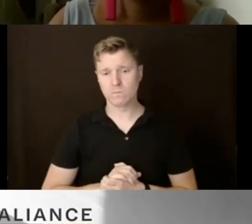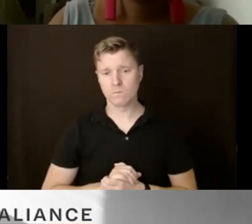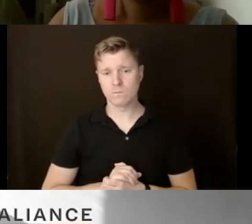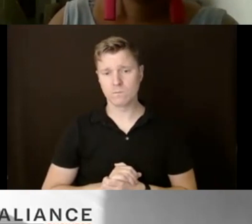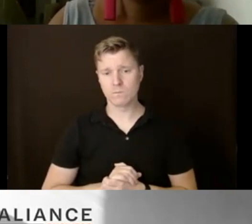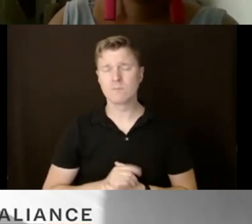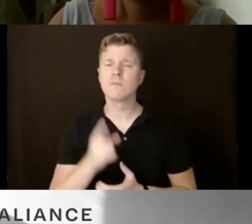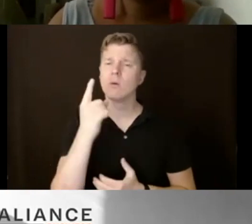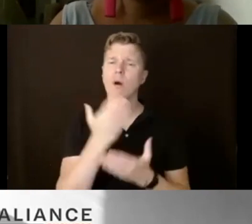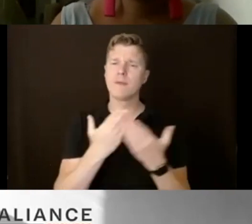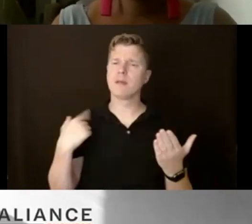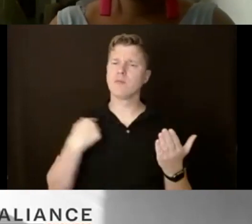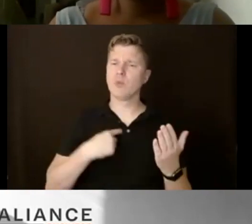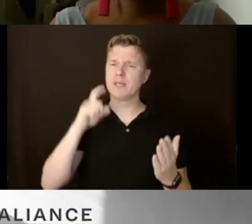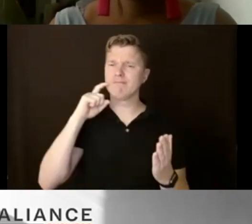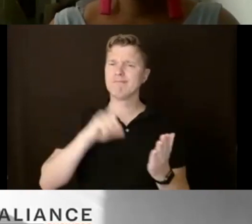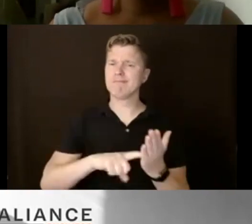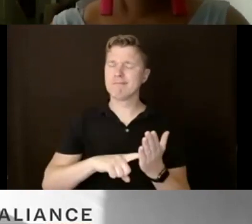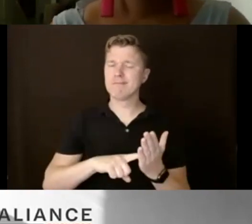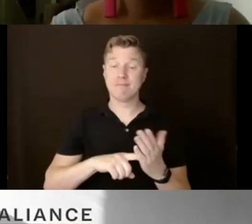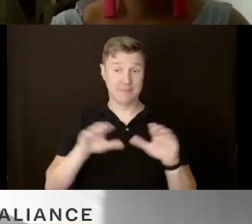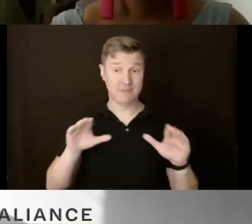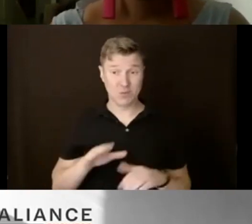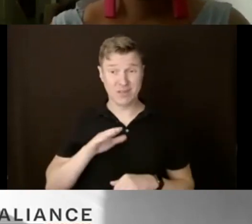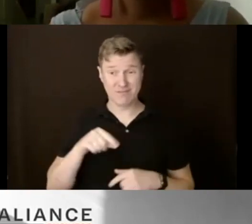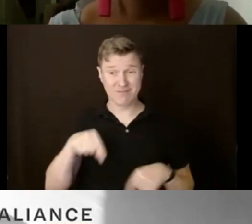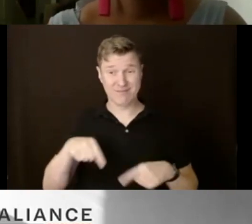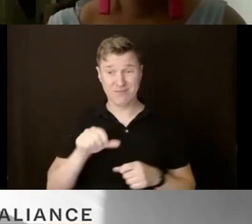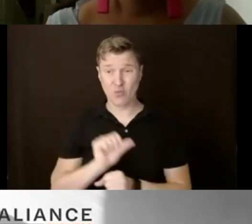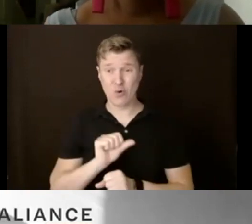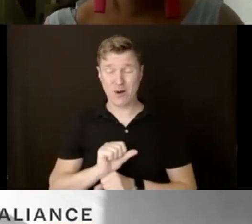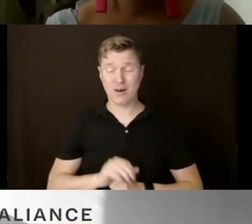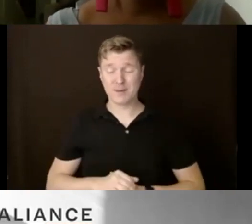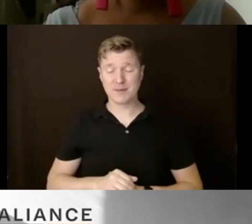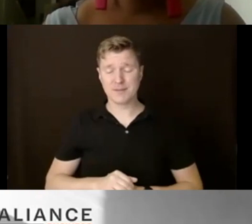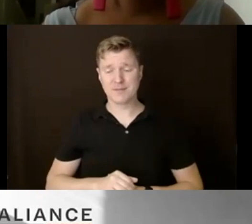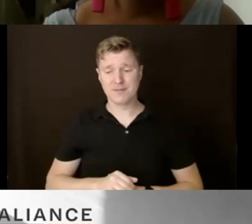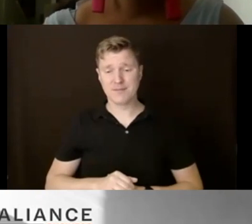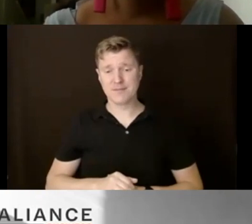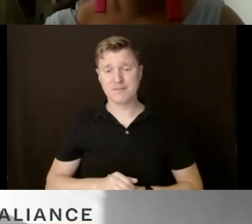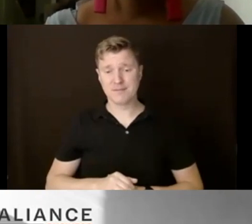we see and just in doing this work is that it really is kind of